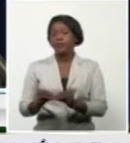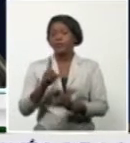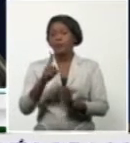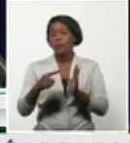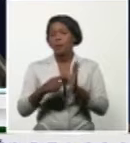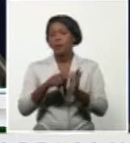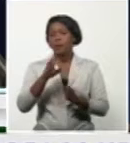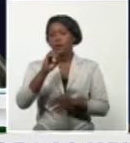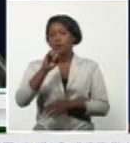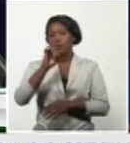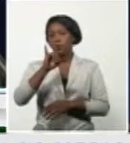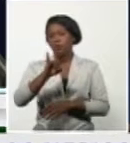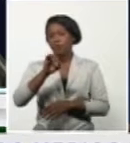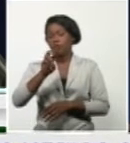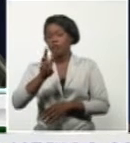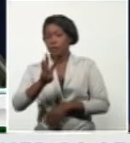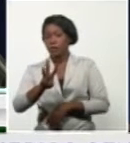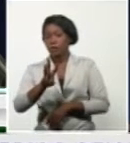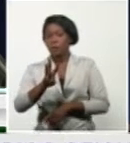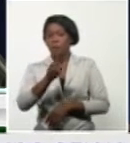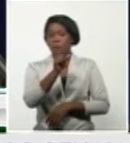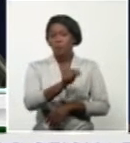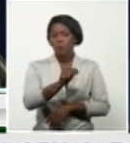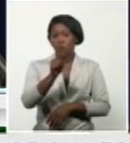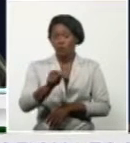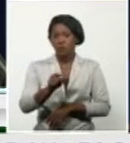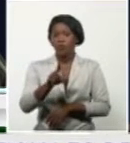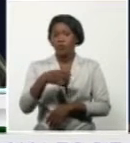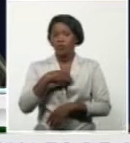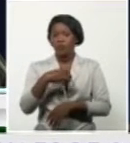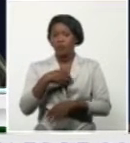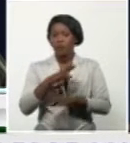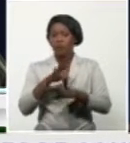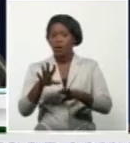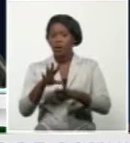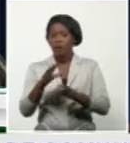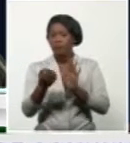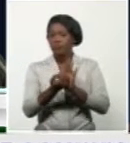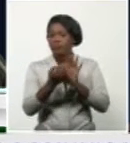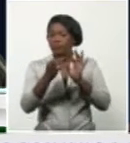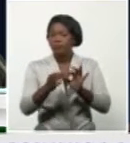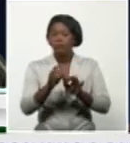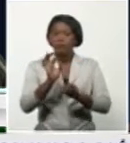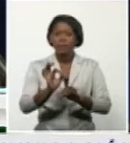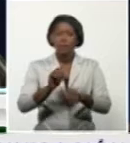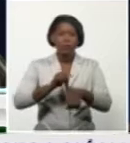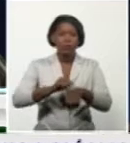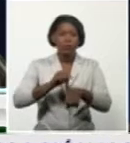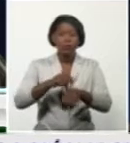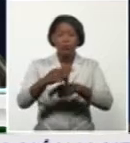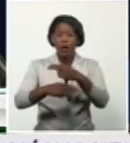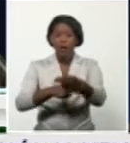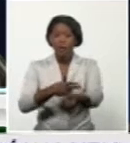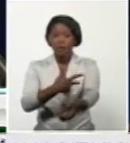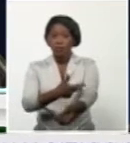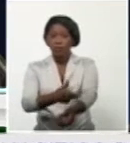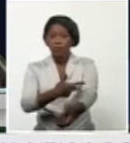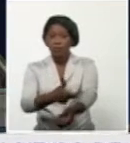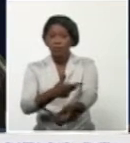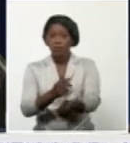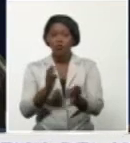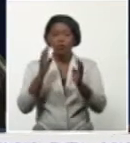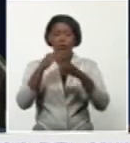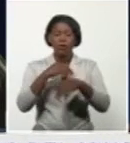And there are already 1,093 people who have been asymptomatic at the time of the